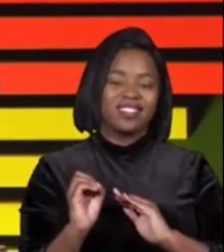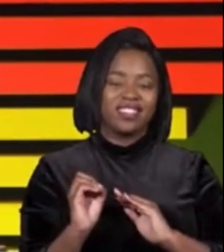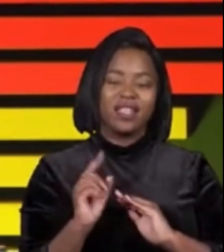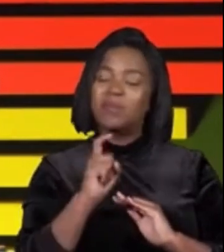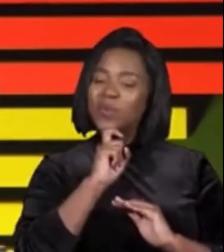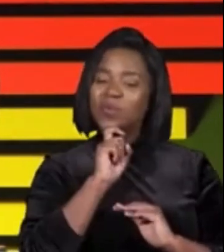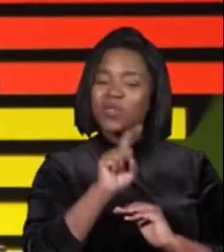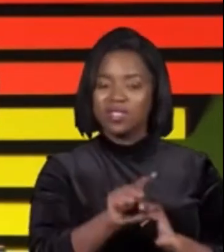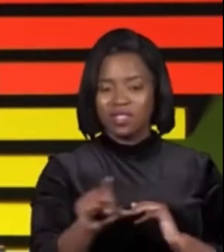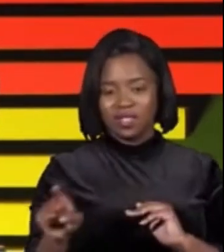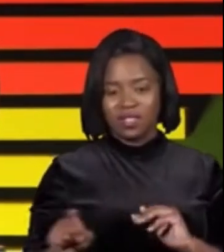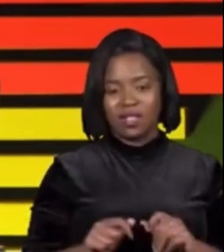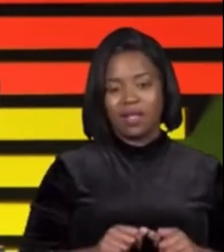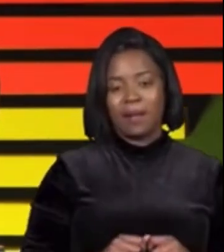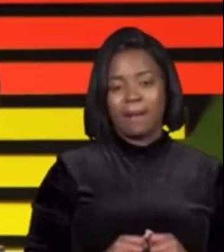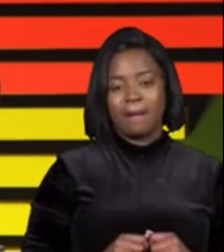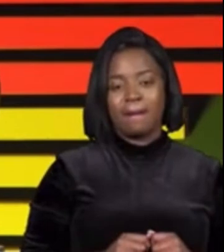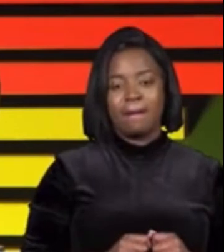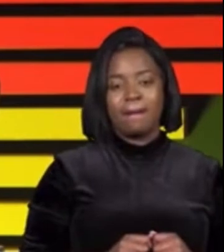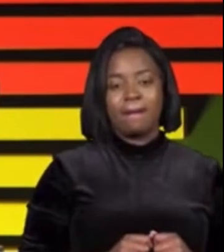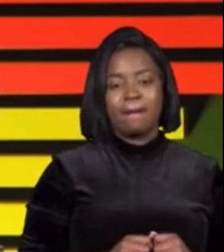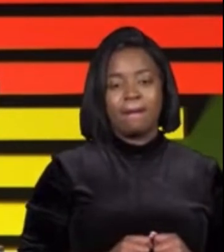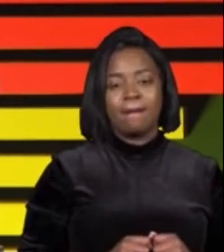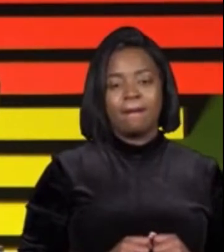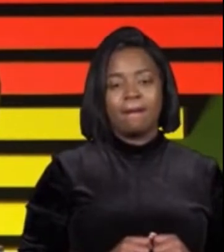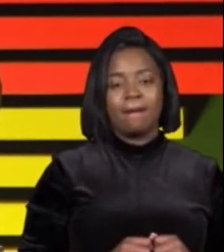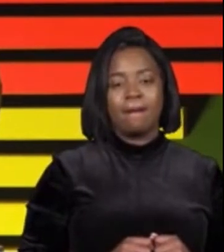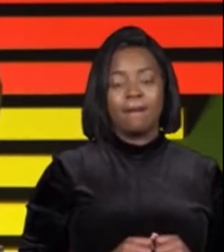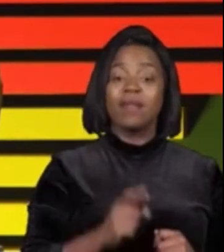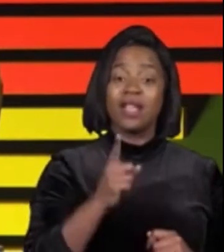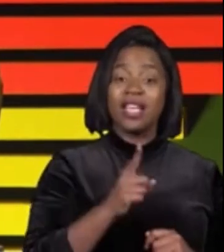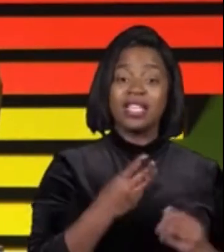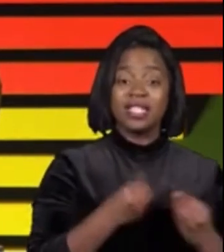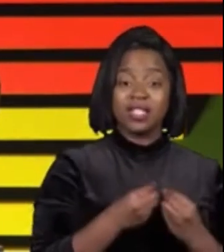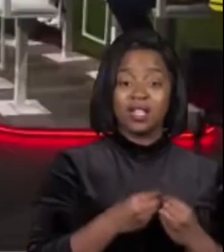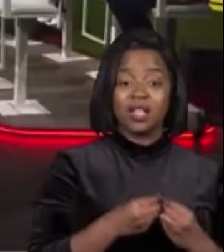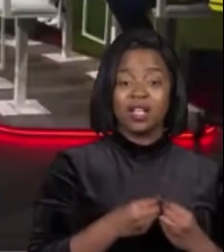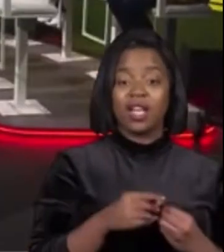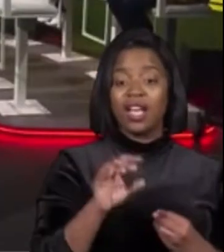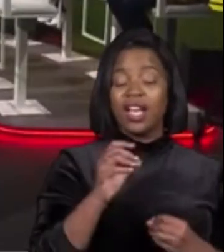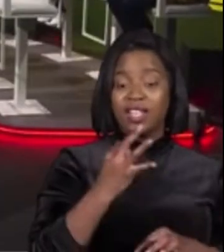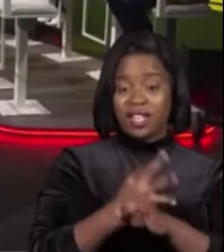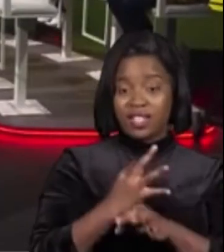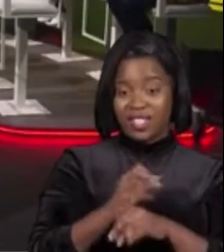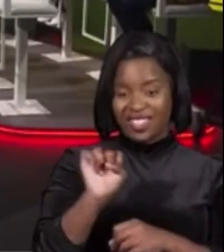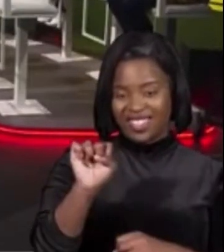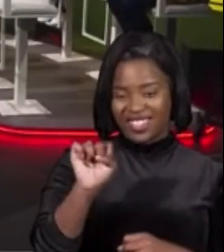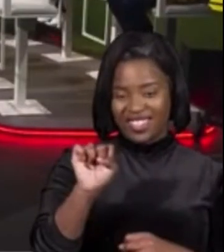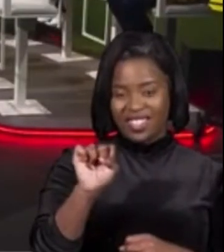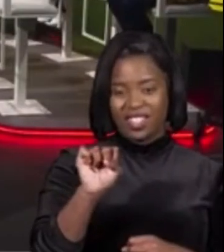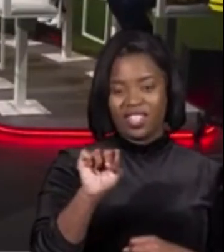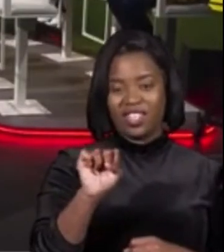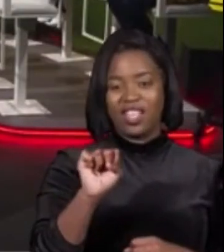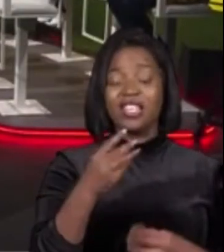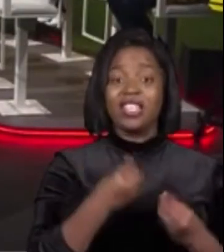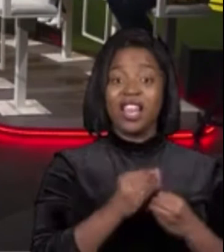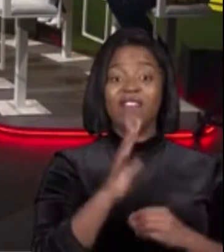Yeah. Ntate William ke kopa o tshware gone mo. Ke ba di developing. Ntate William. 5 years. Kamoka di